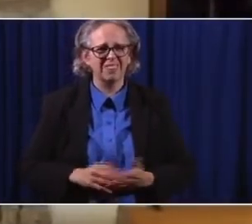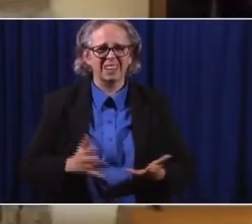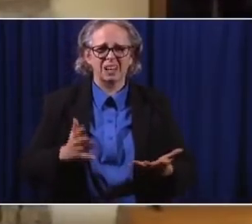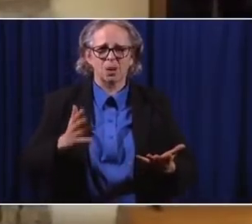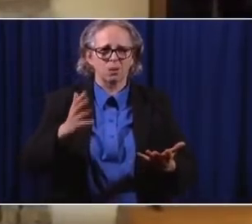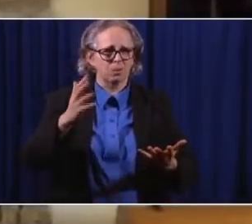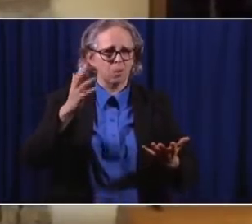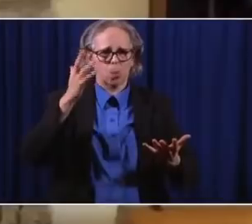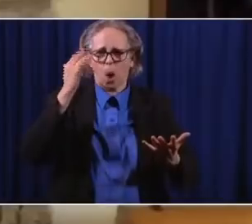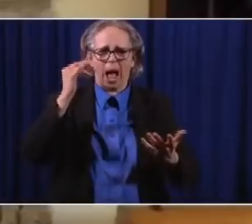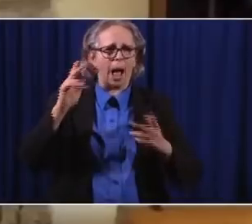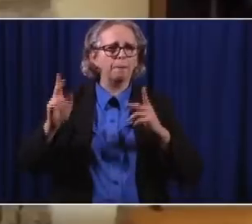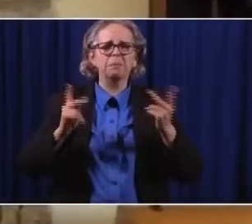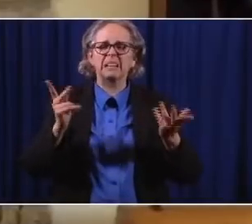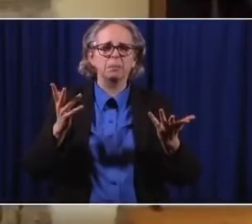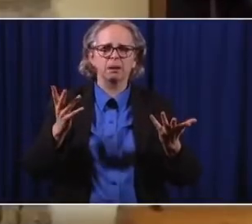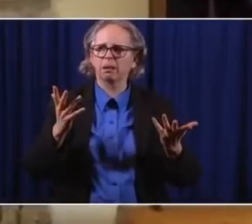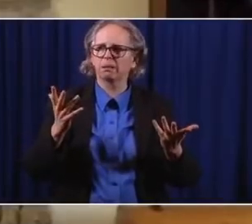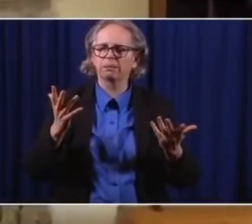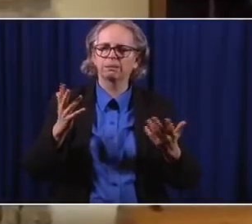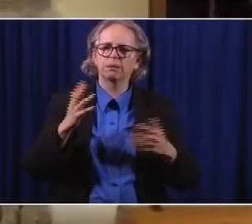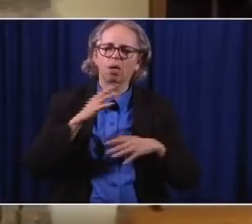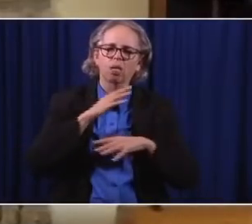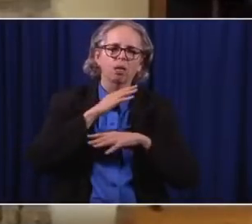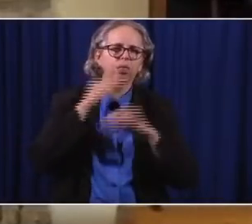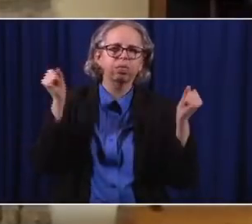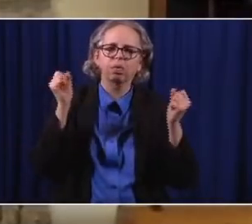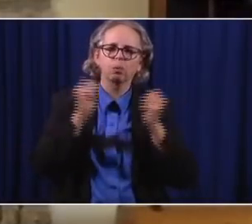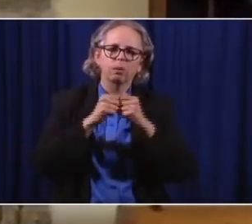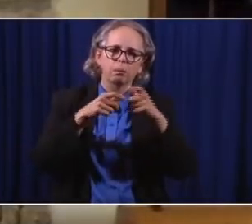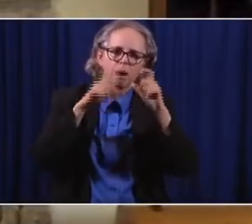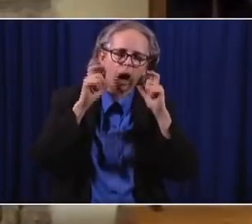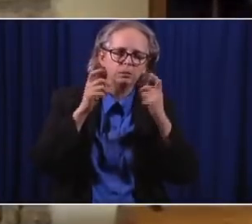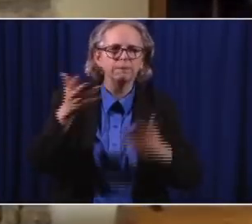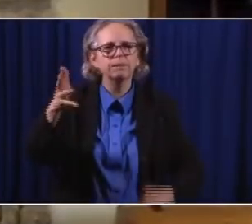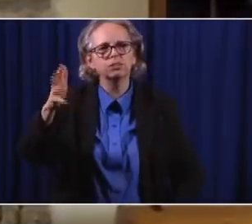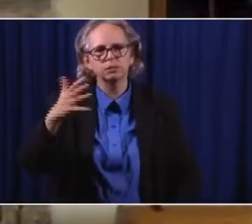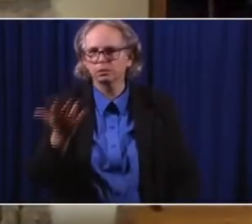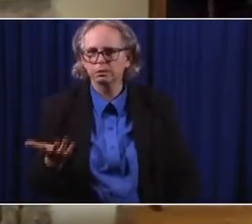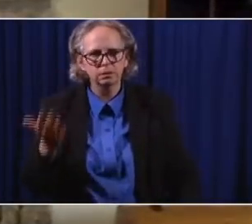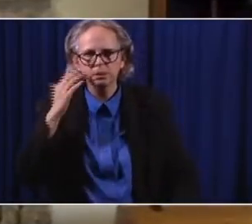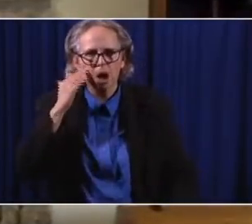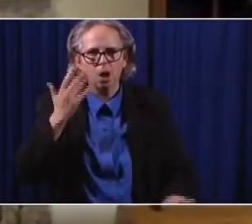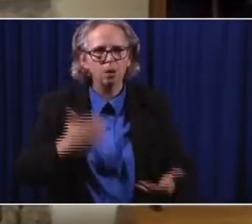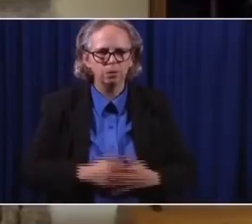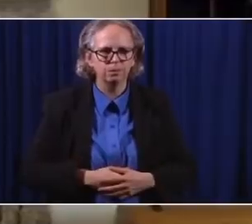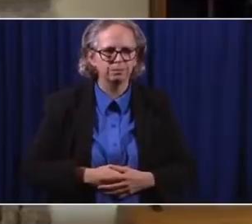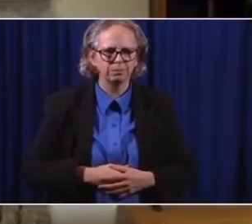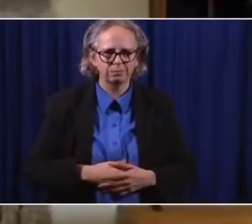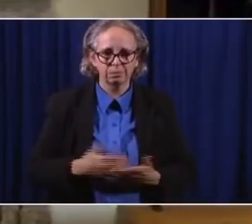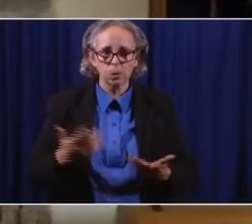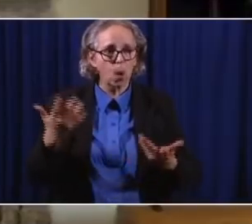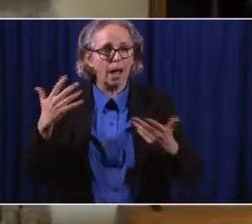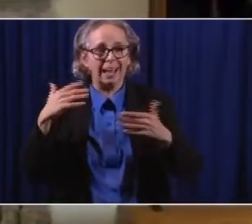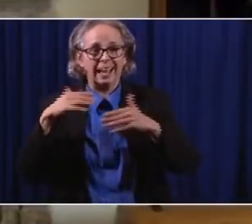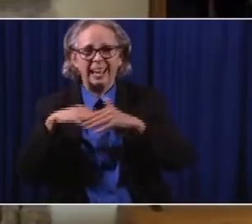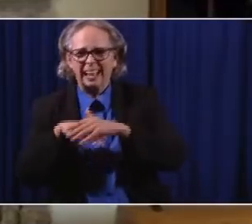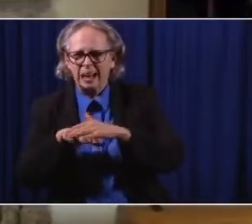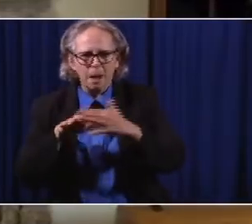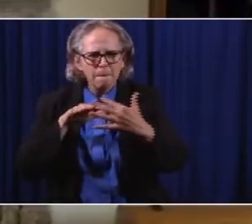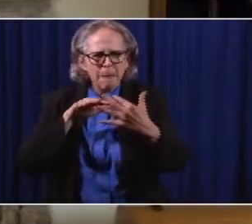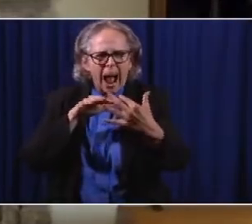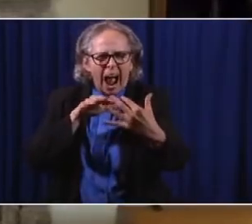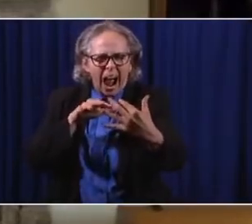of it. We're used to going fighting a battle and getting it over with and winning and being done with it, whether